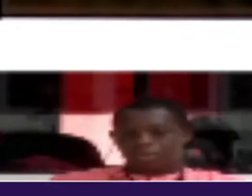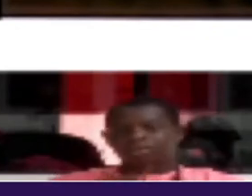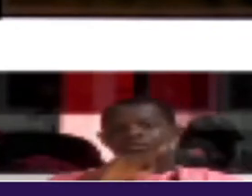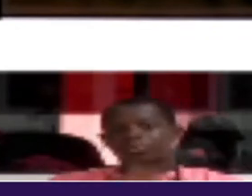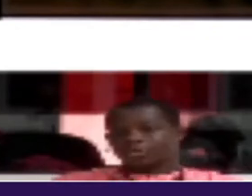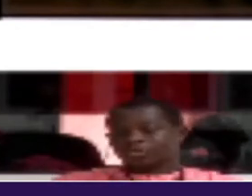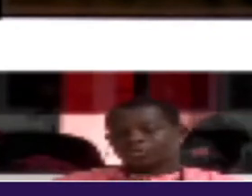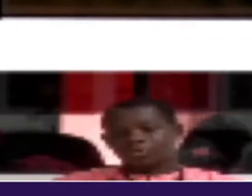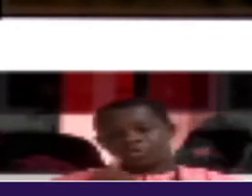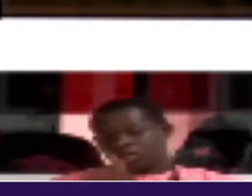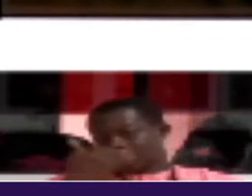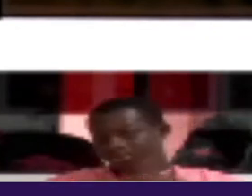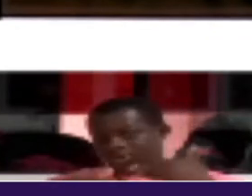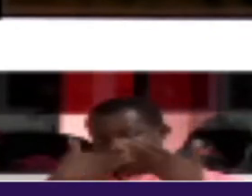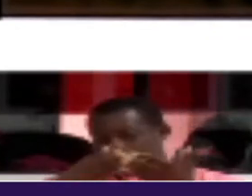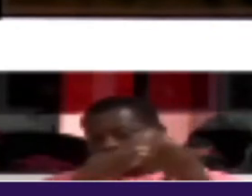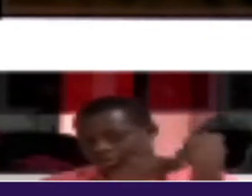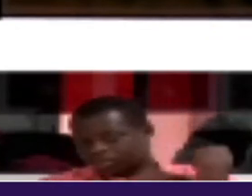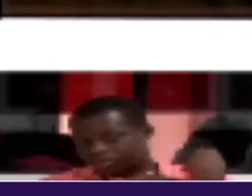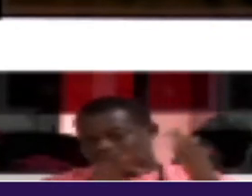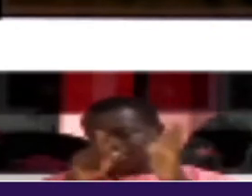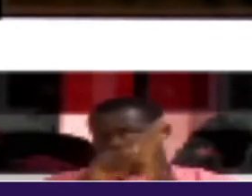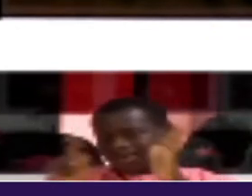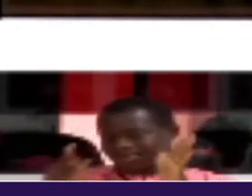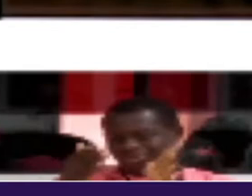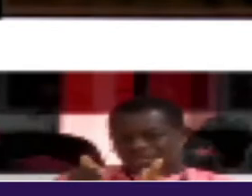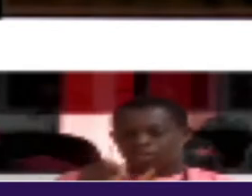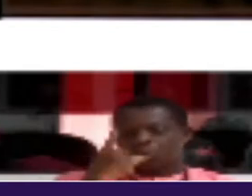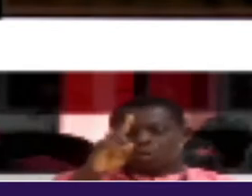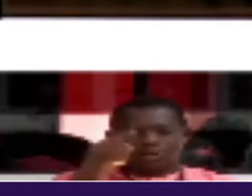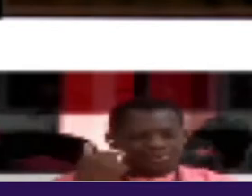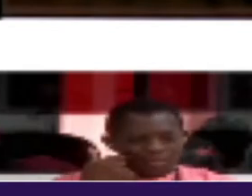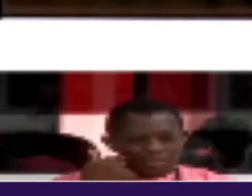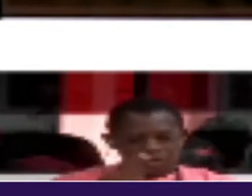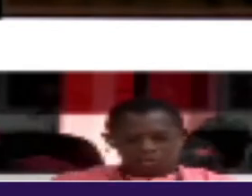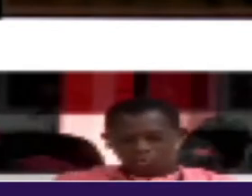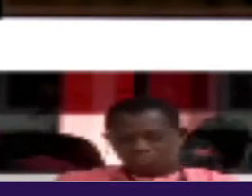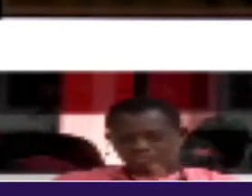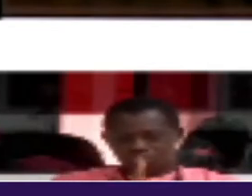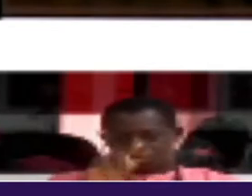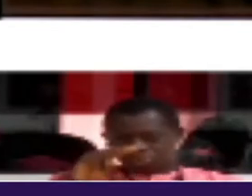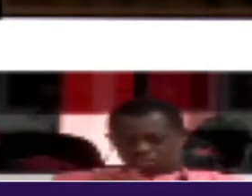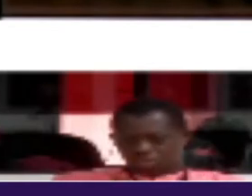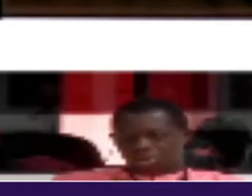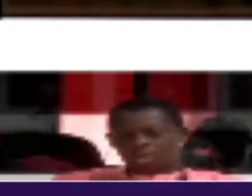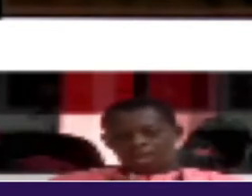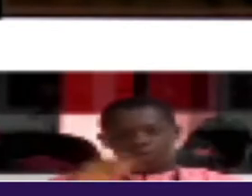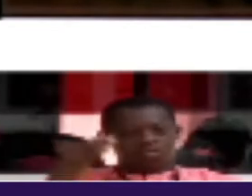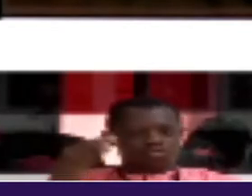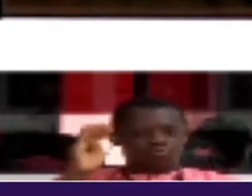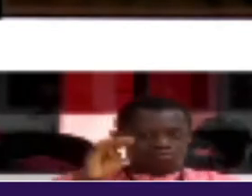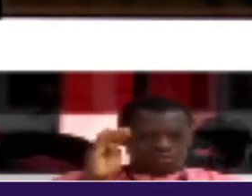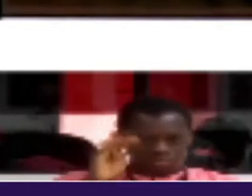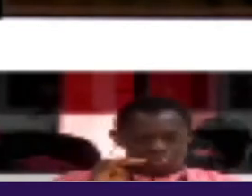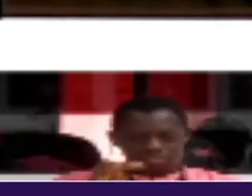So one day, we sit, I was called at Tumbul's